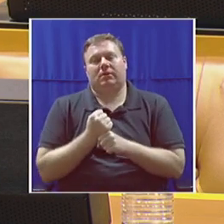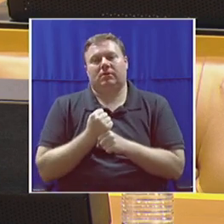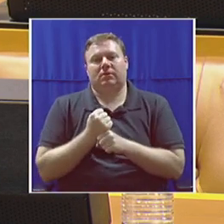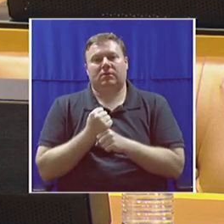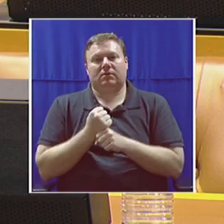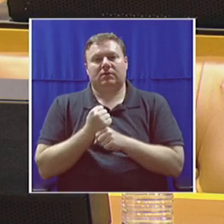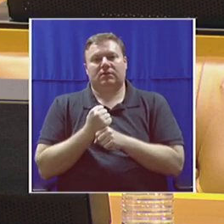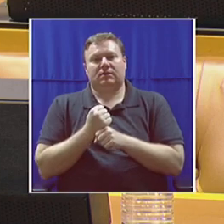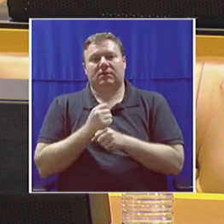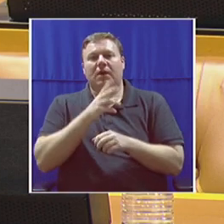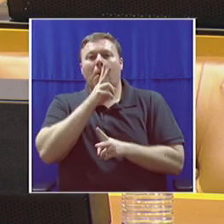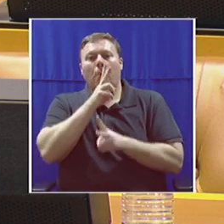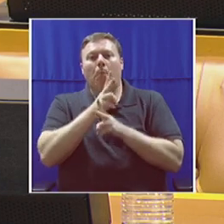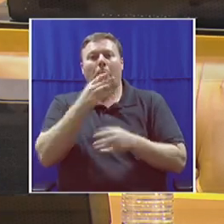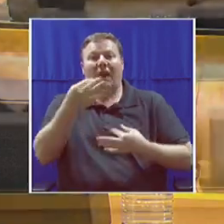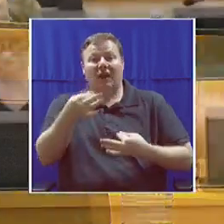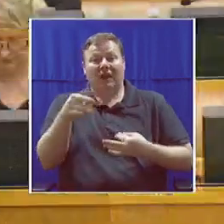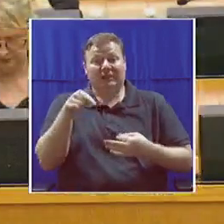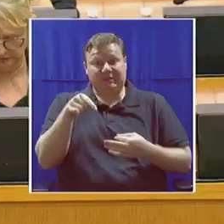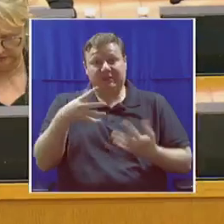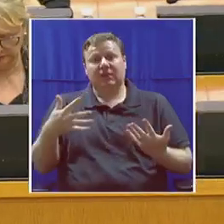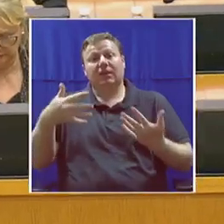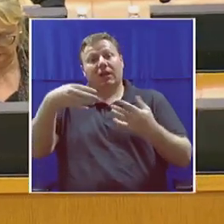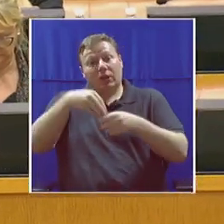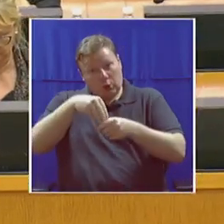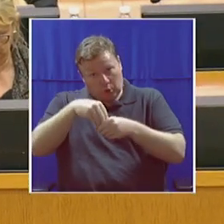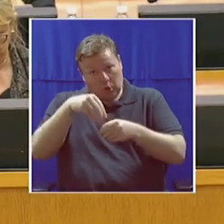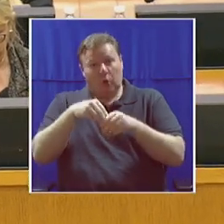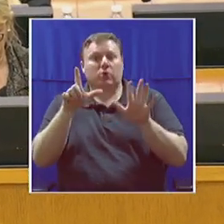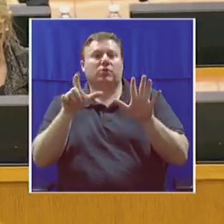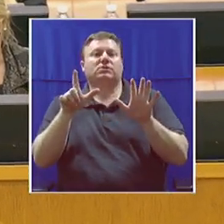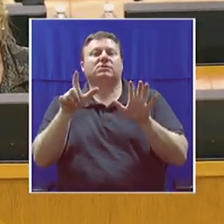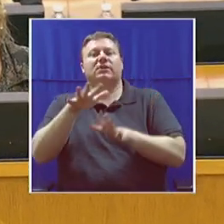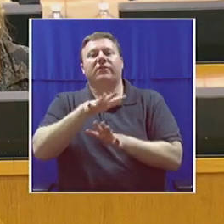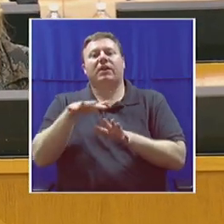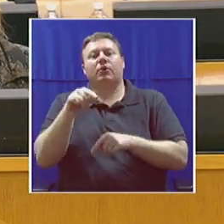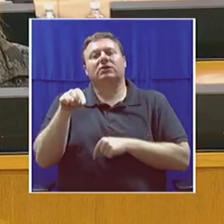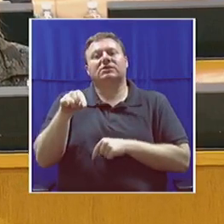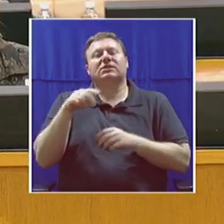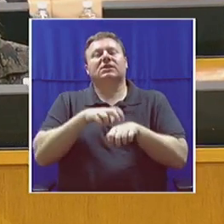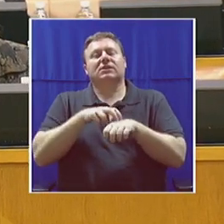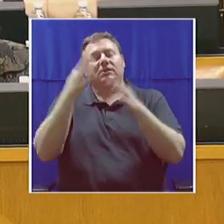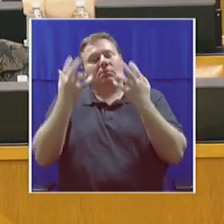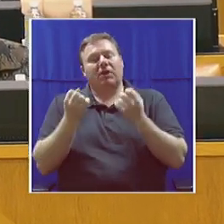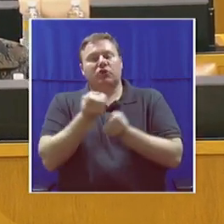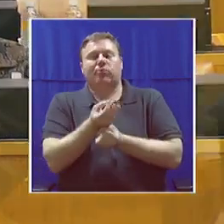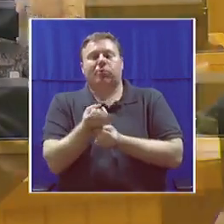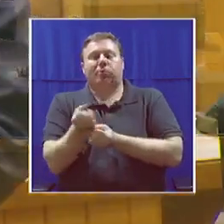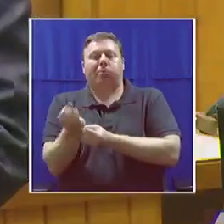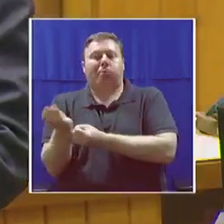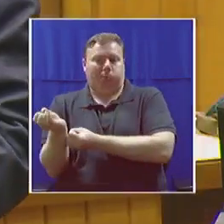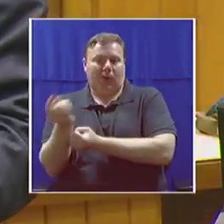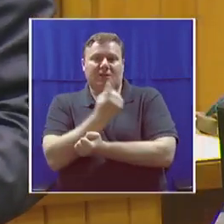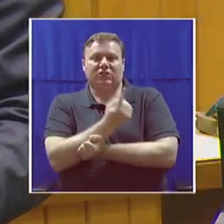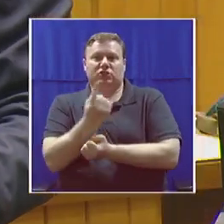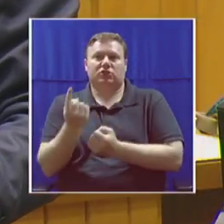mandate which covers these seven areas has to be provided for in the budget and these initiatives